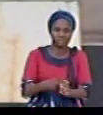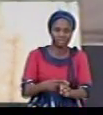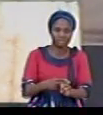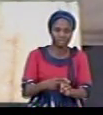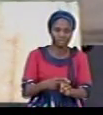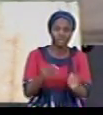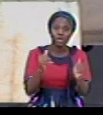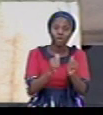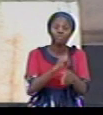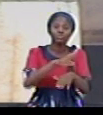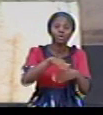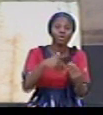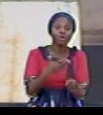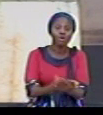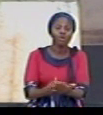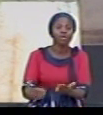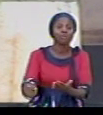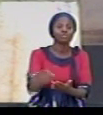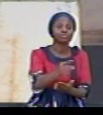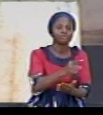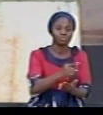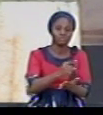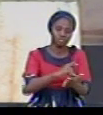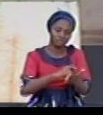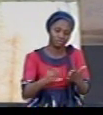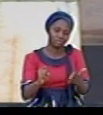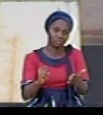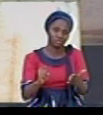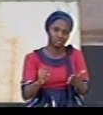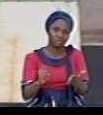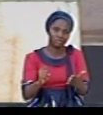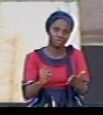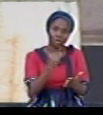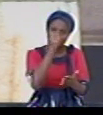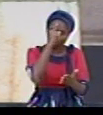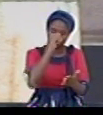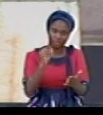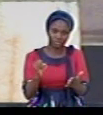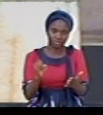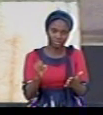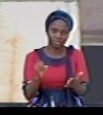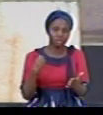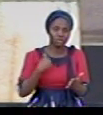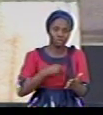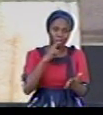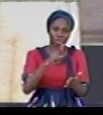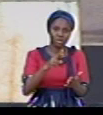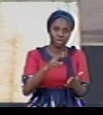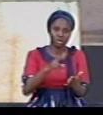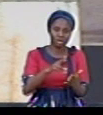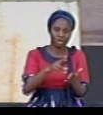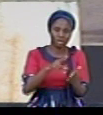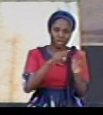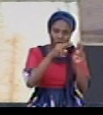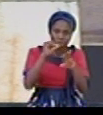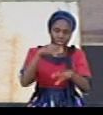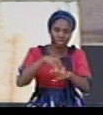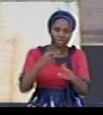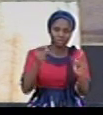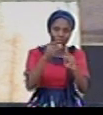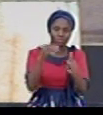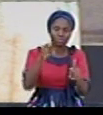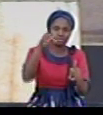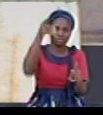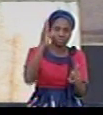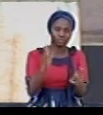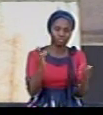those passages and the background understanding, we're looking at the word of God today, perseverance